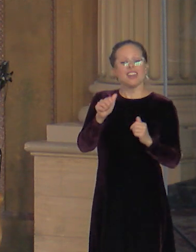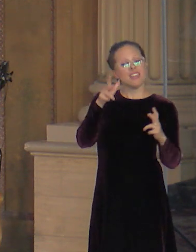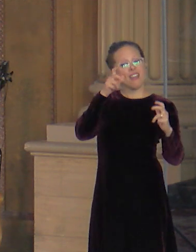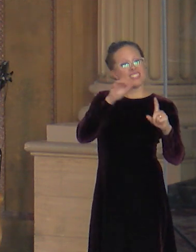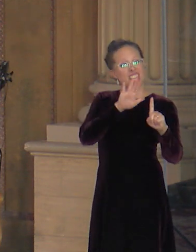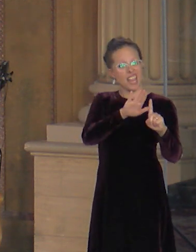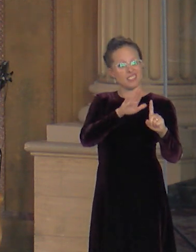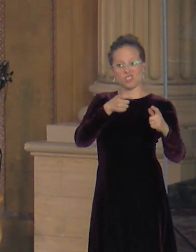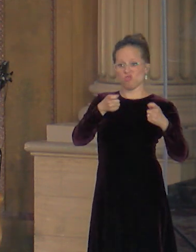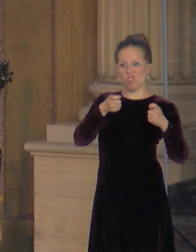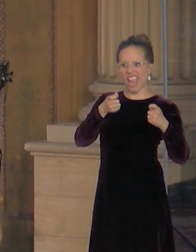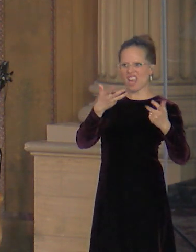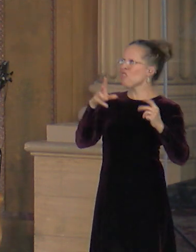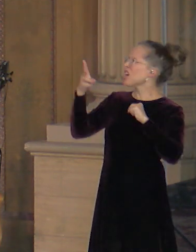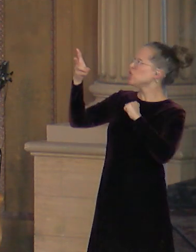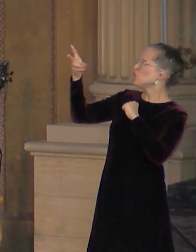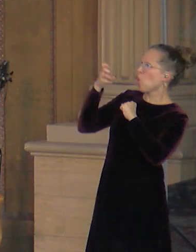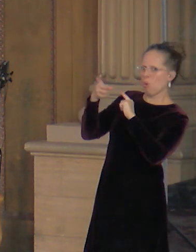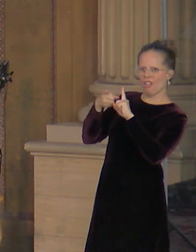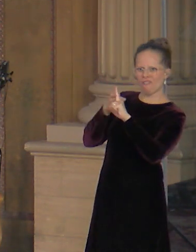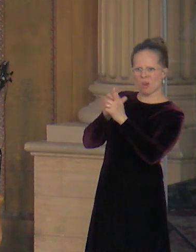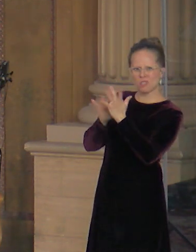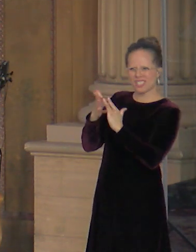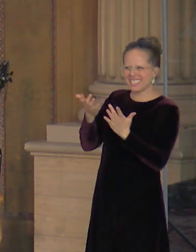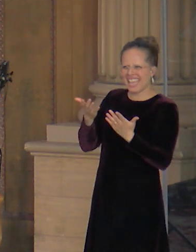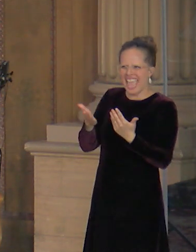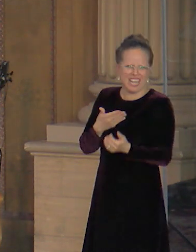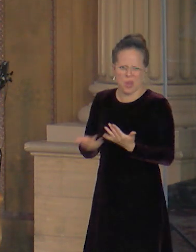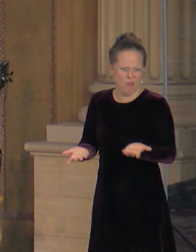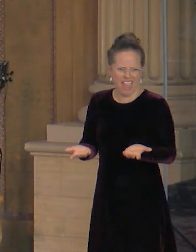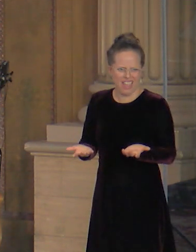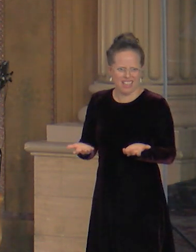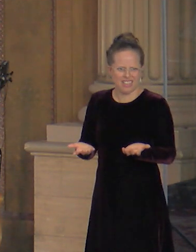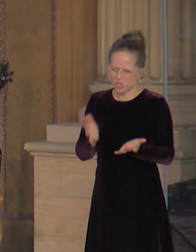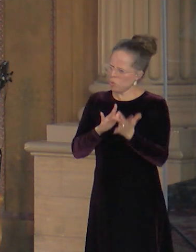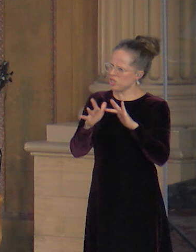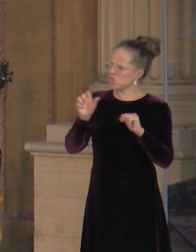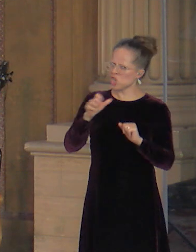from Jesus anyway so if he gives it back it really wouldn't be wrong for Jesus to use it